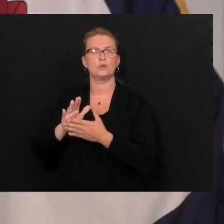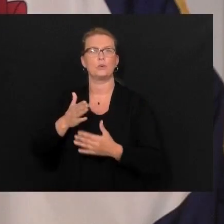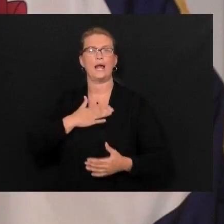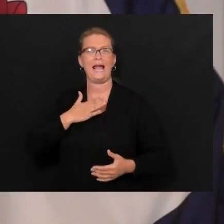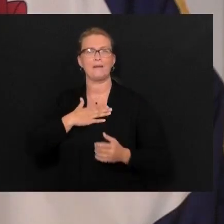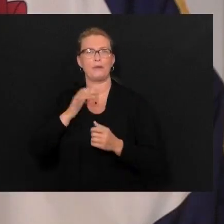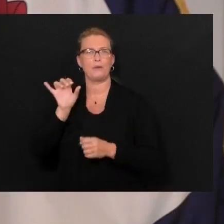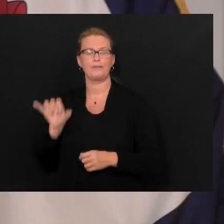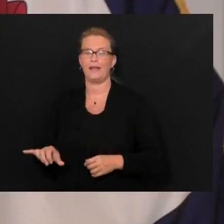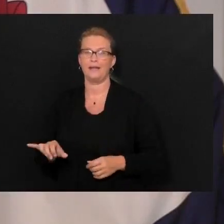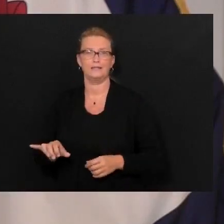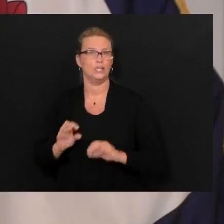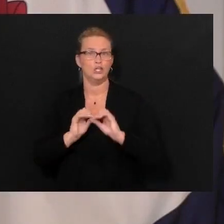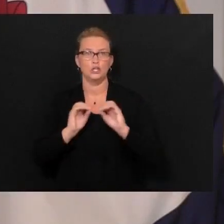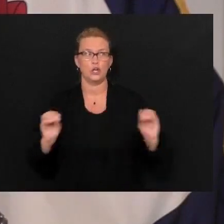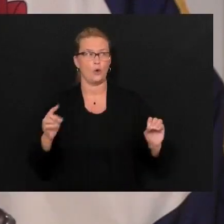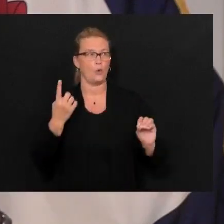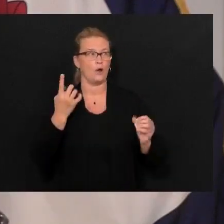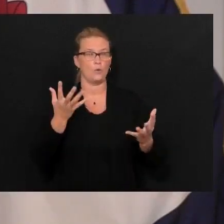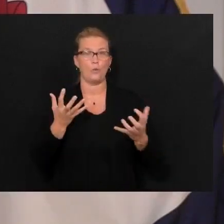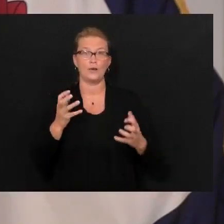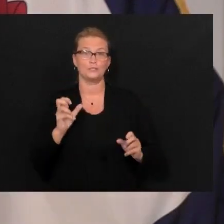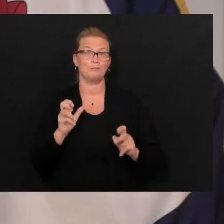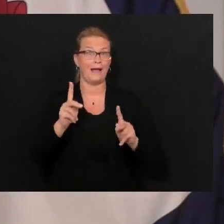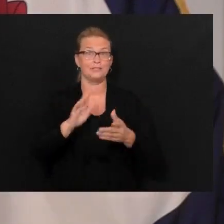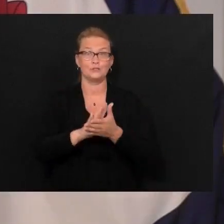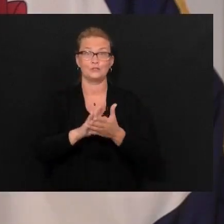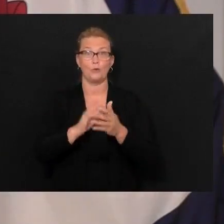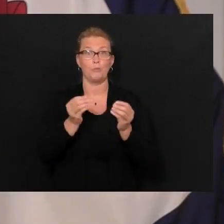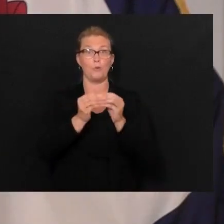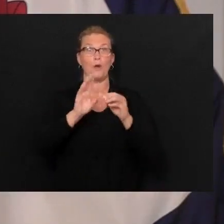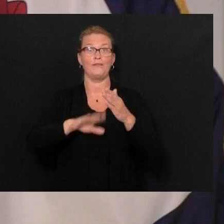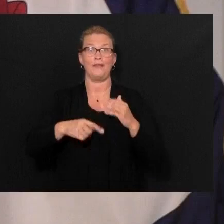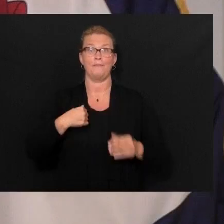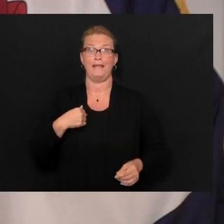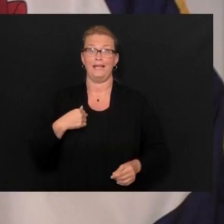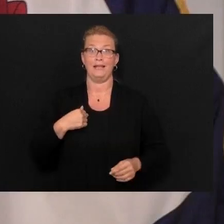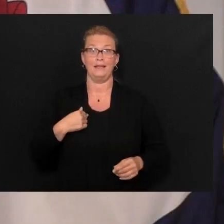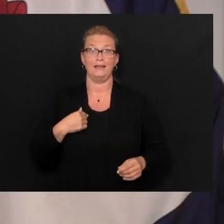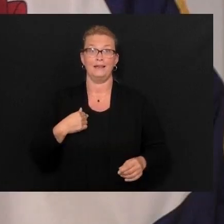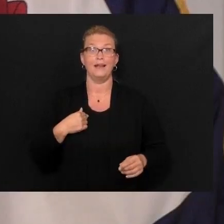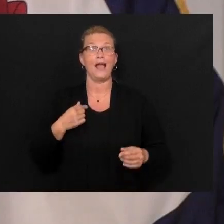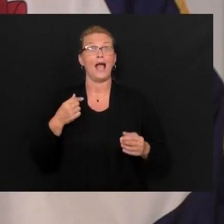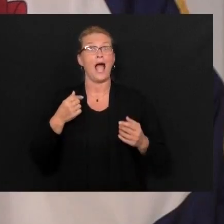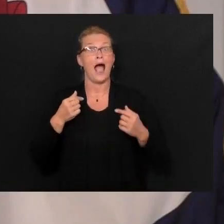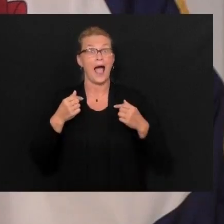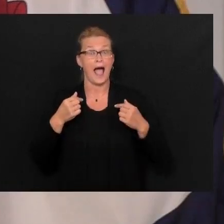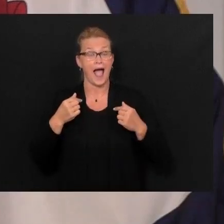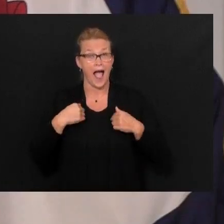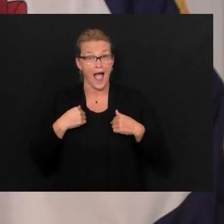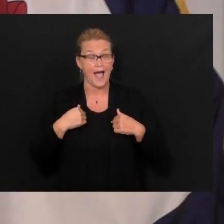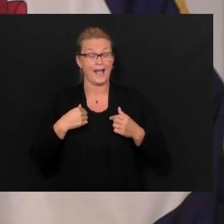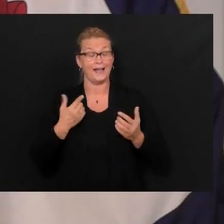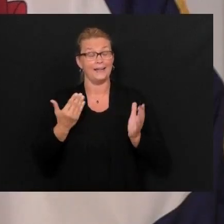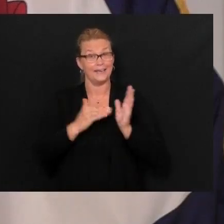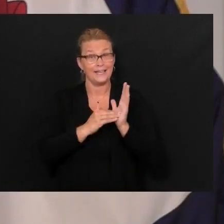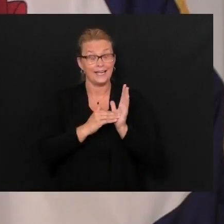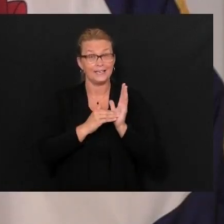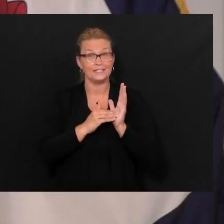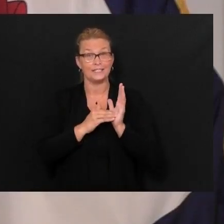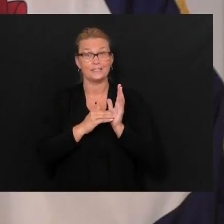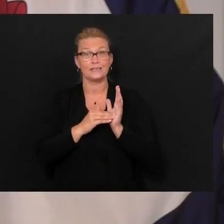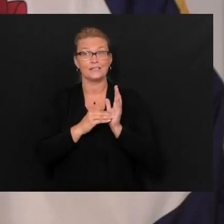and everything. Nobody wants you to go to school any more than I do. But at the end of the day, West Virginia, again,